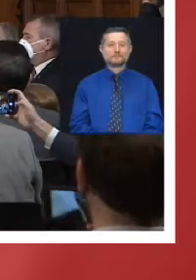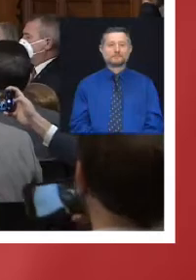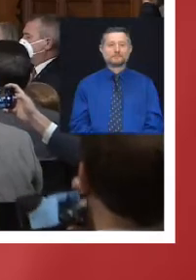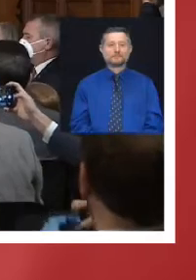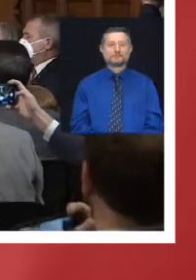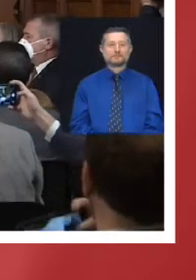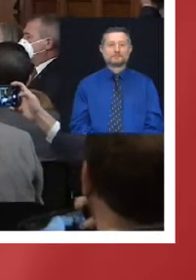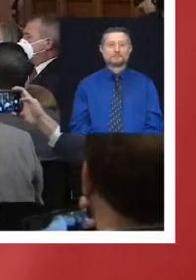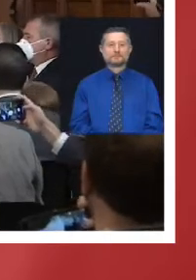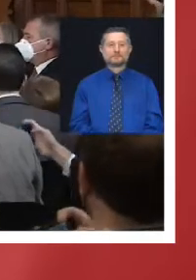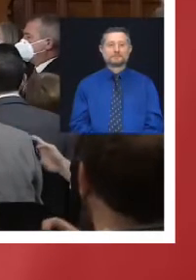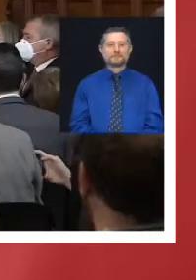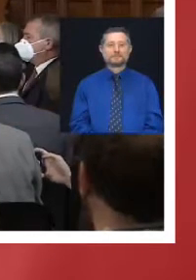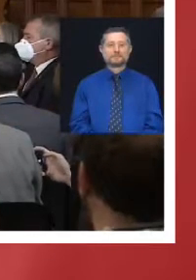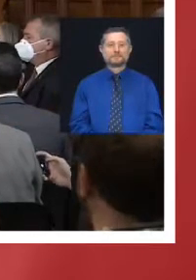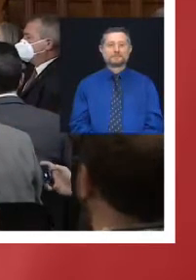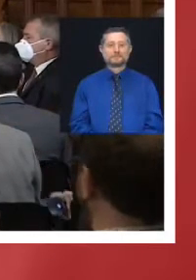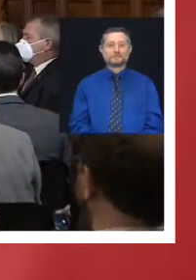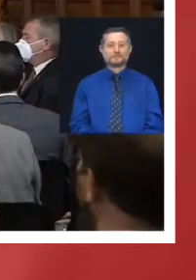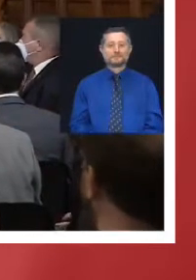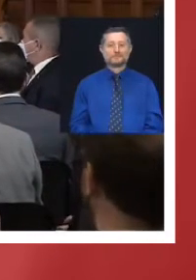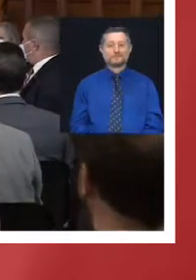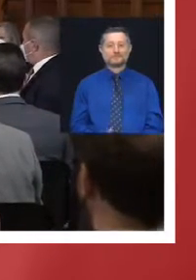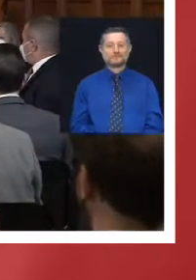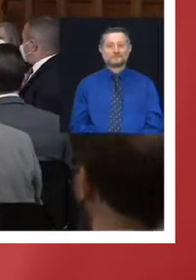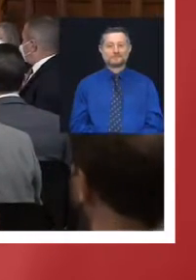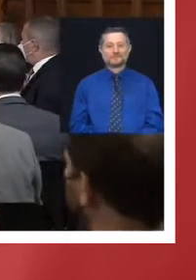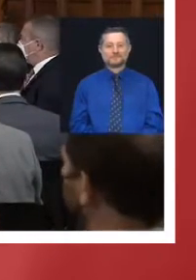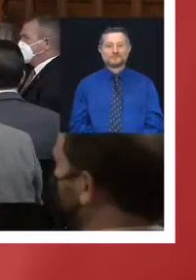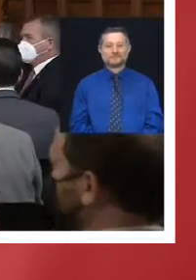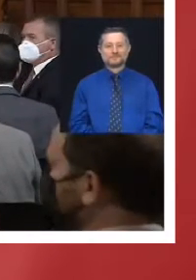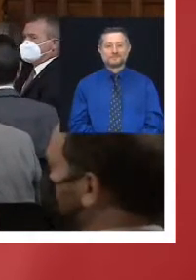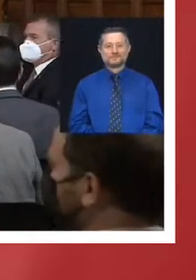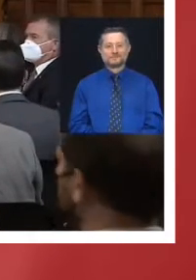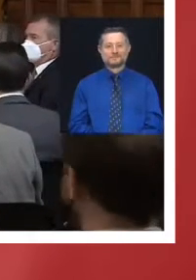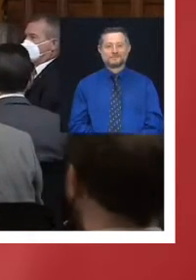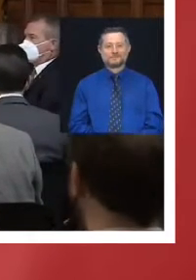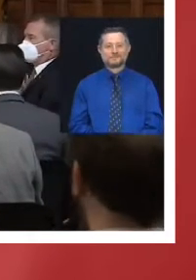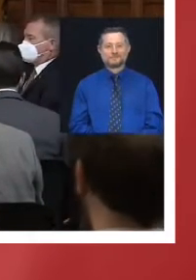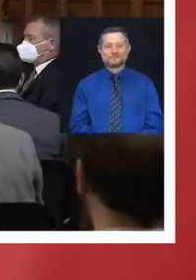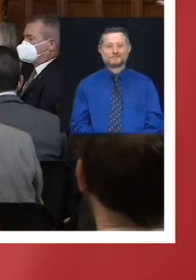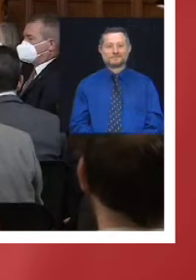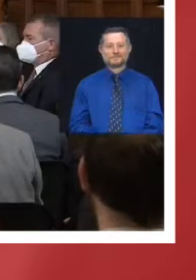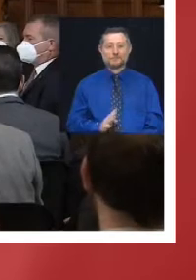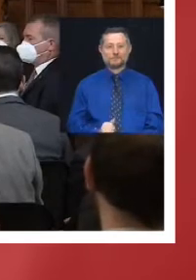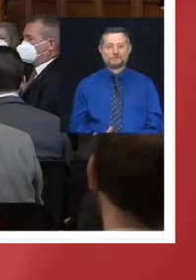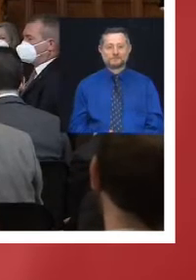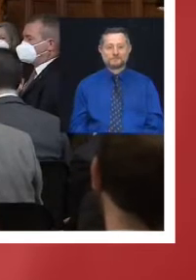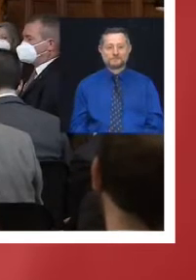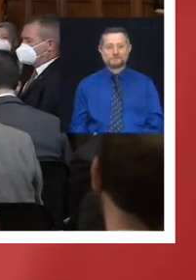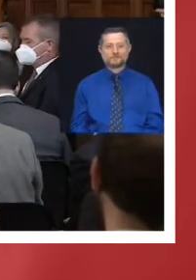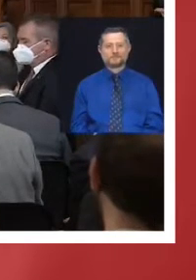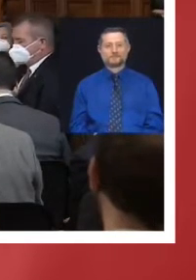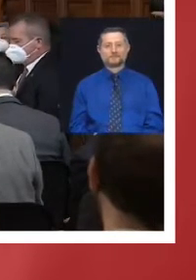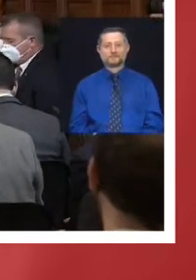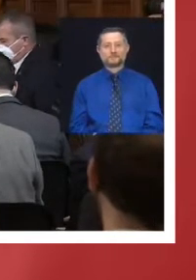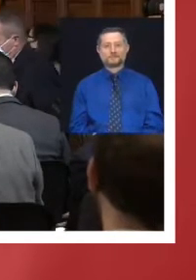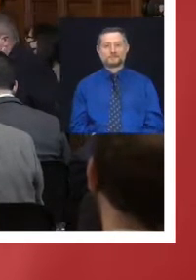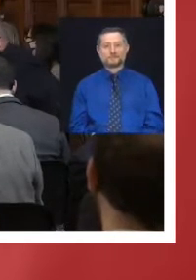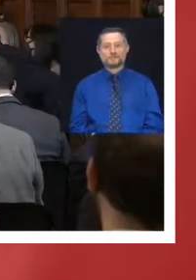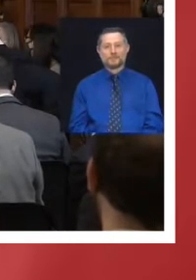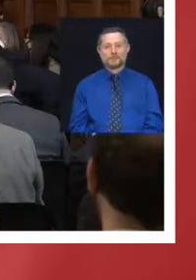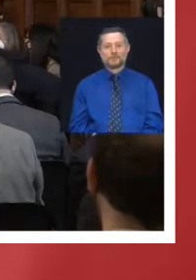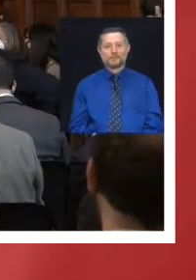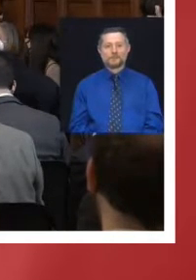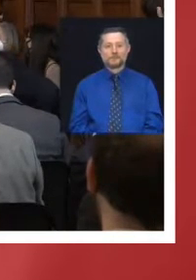doing is rebuilding public trust, the mayor says. And we'll be hearing from him directly coming up in just a little bit. But